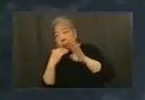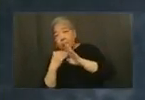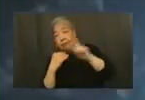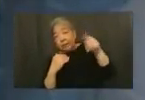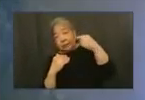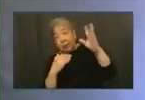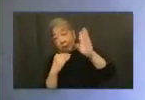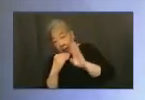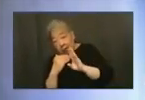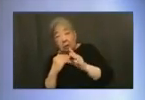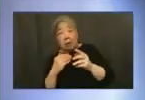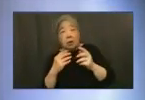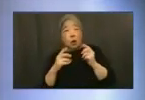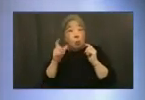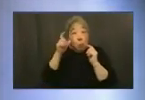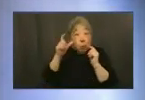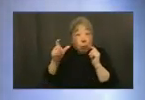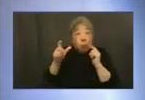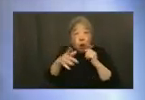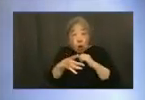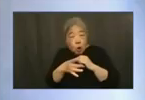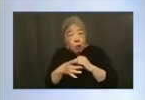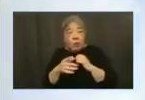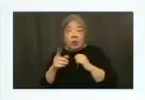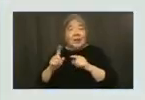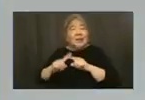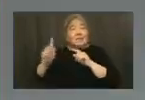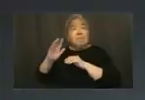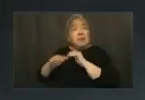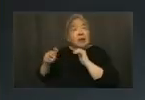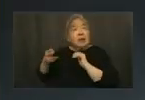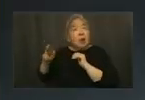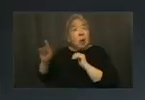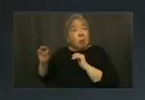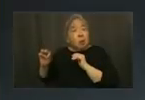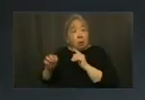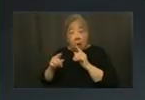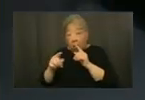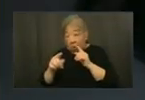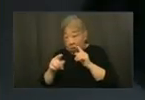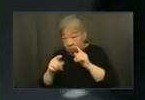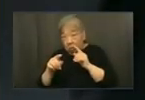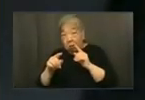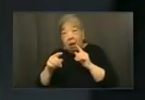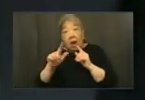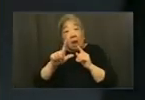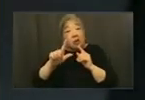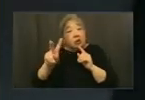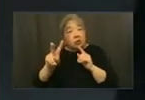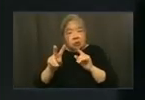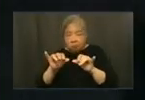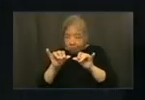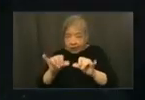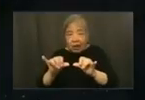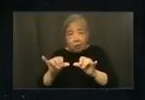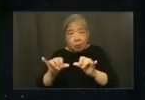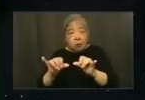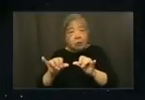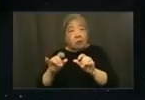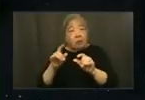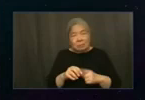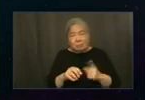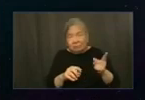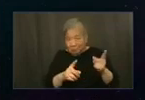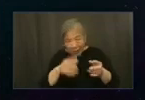Unlike the Hubble Space Telescope, Webb's orbit keeps the spacecraft out of the Earth's shadow, making L2 a thermally stable location for the observatory to